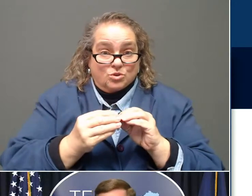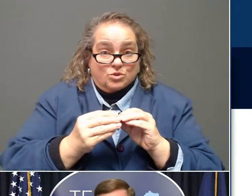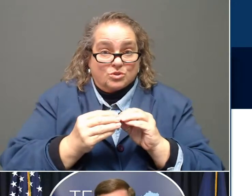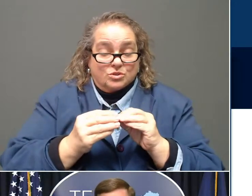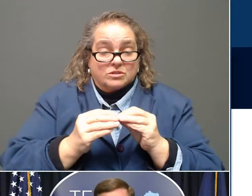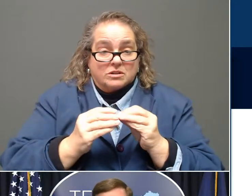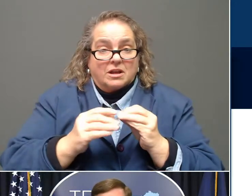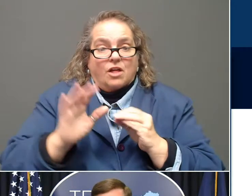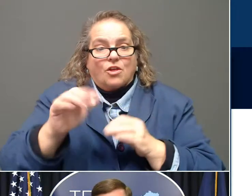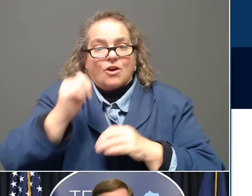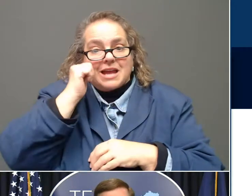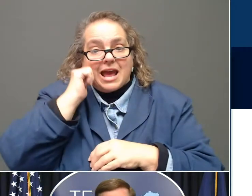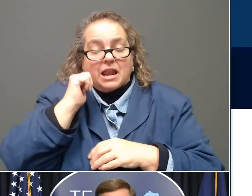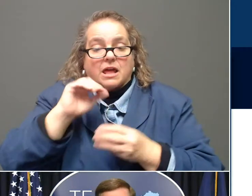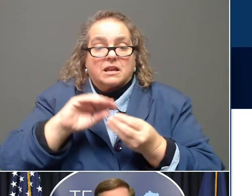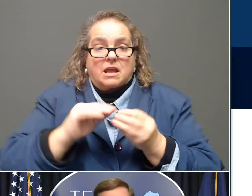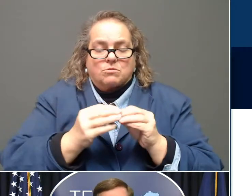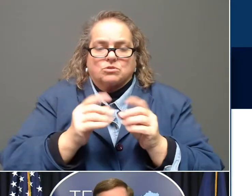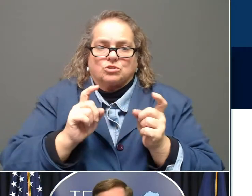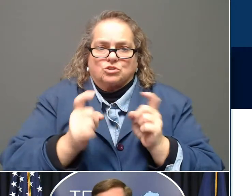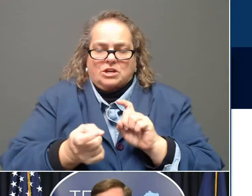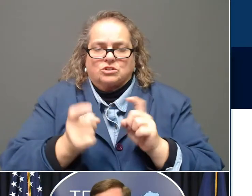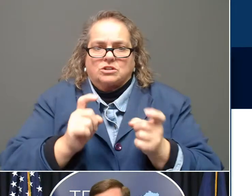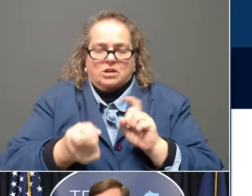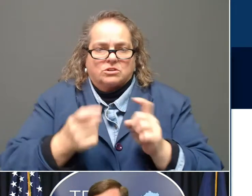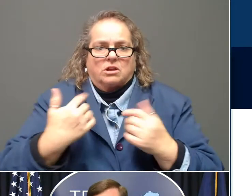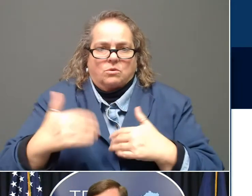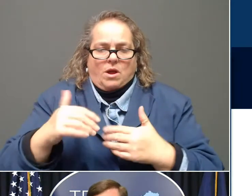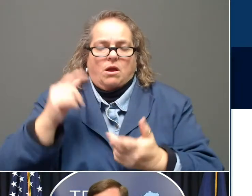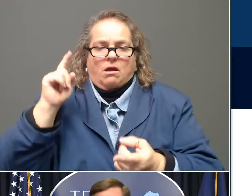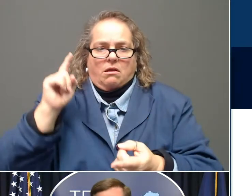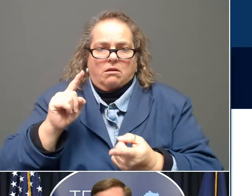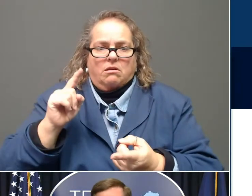sure we mask up for one another.